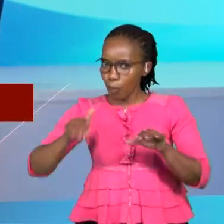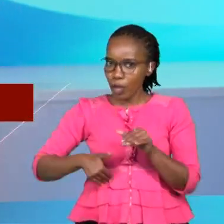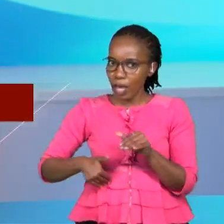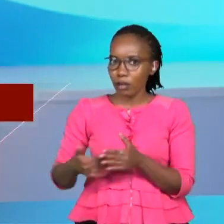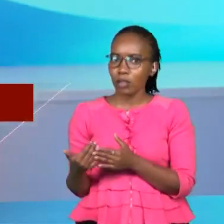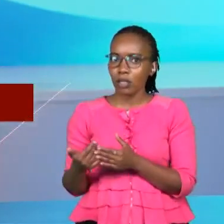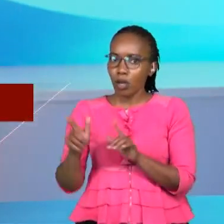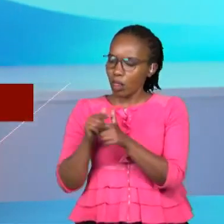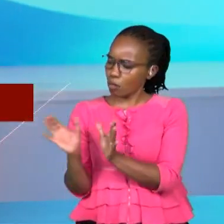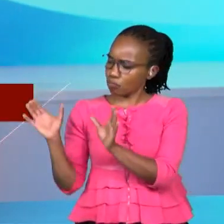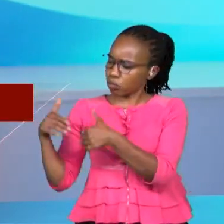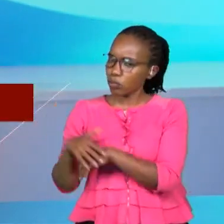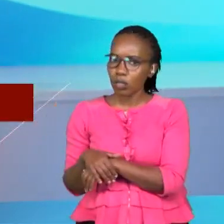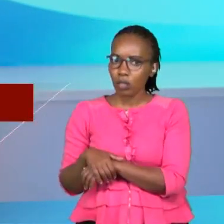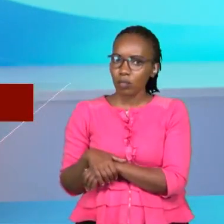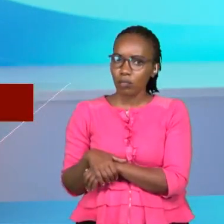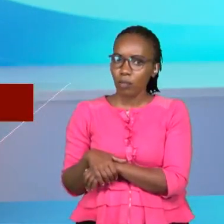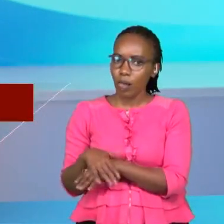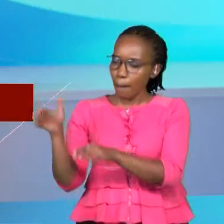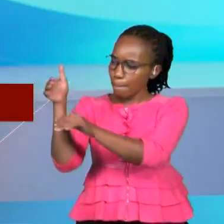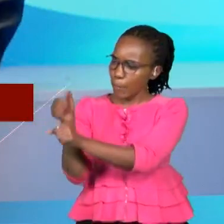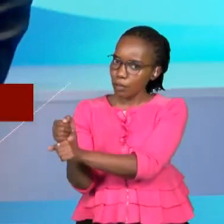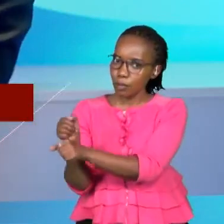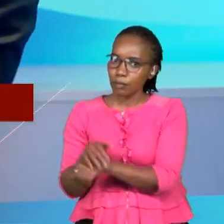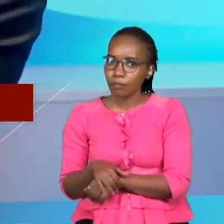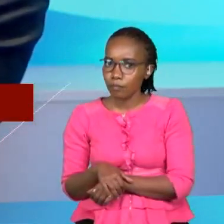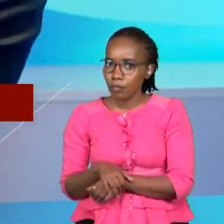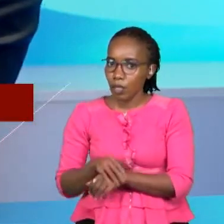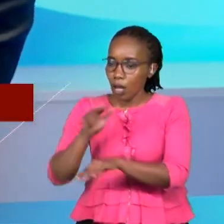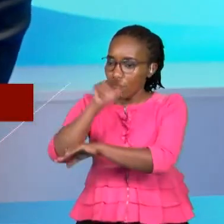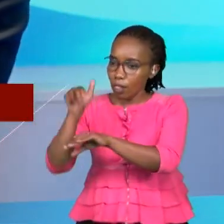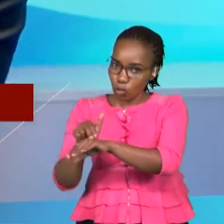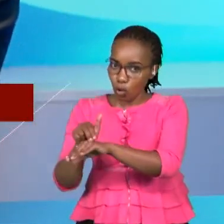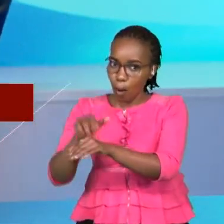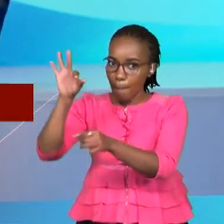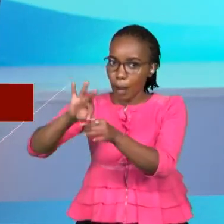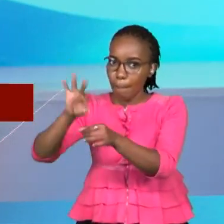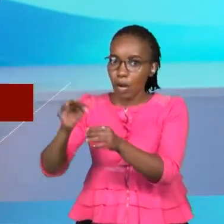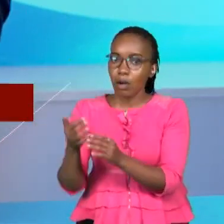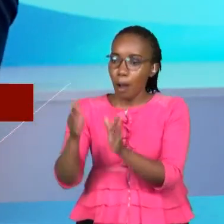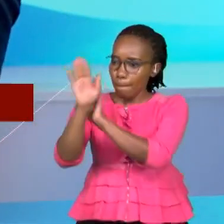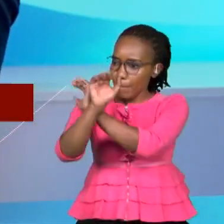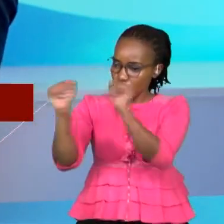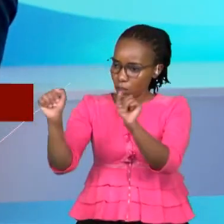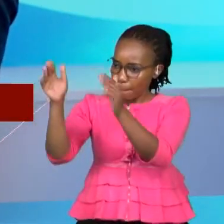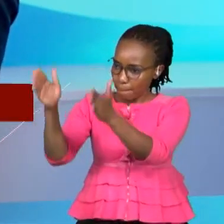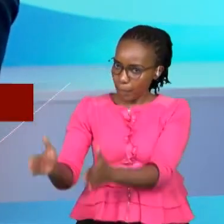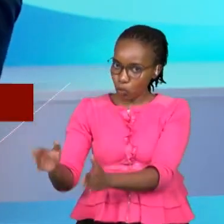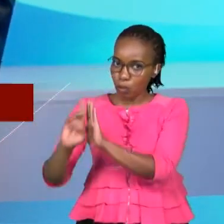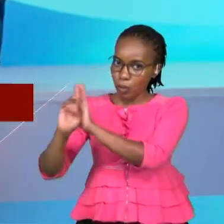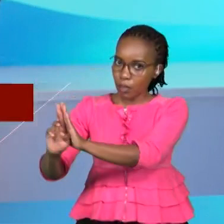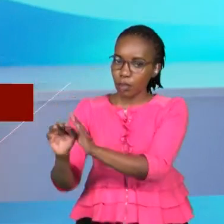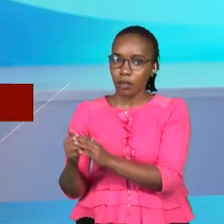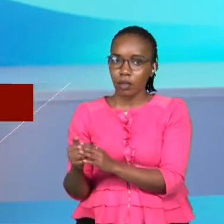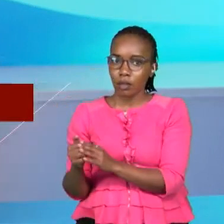form a coalition that not only will it go to the national polls with a presidential aspirant and